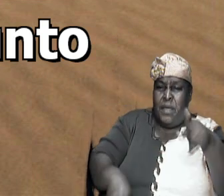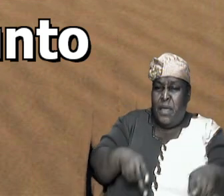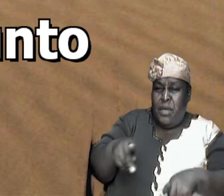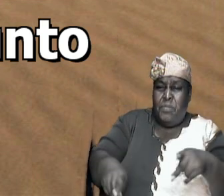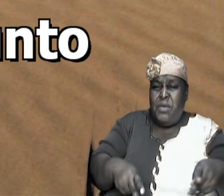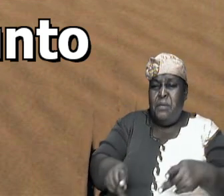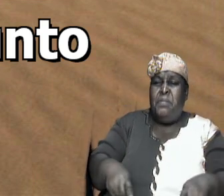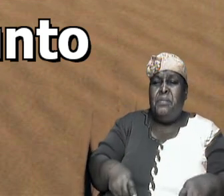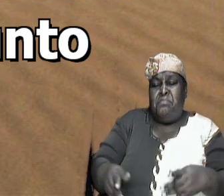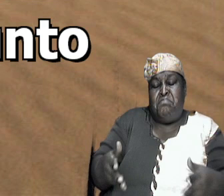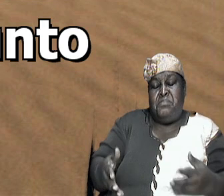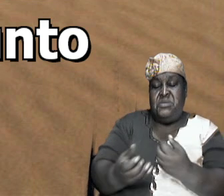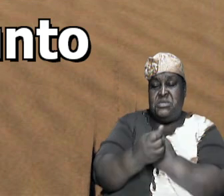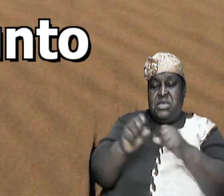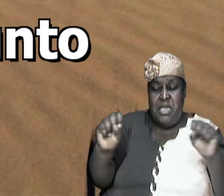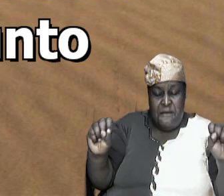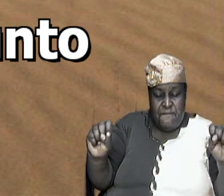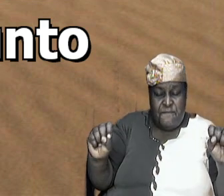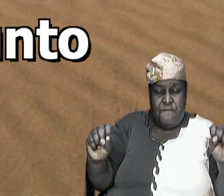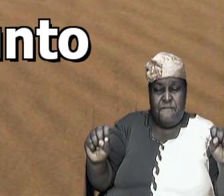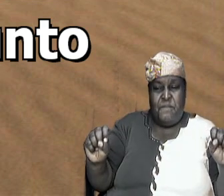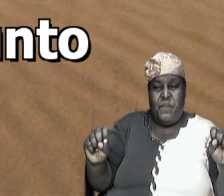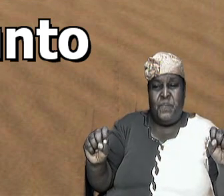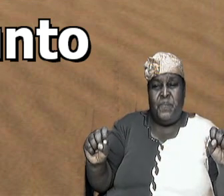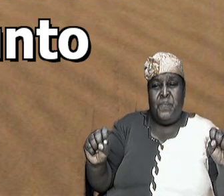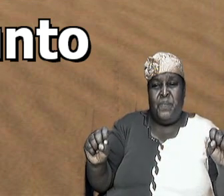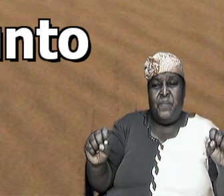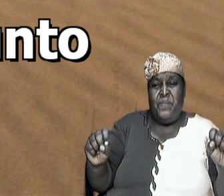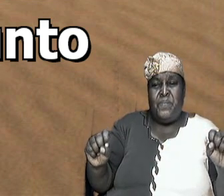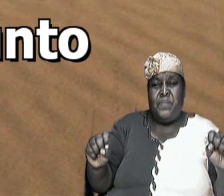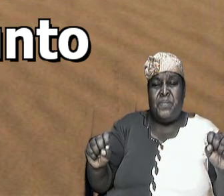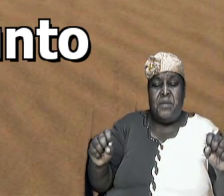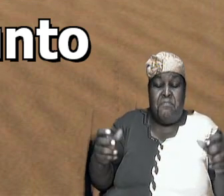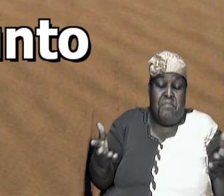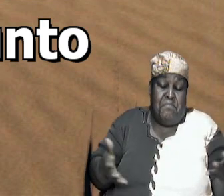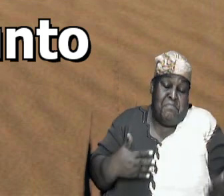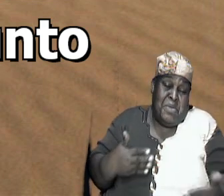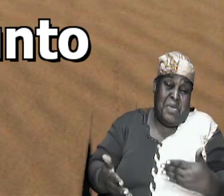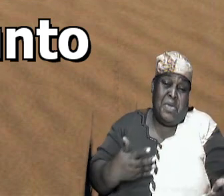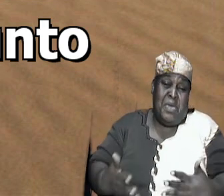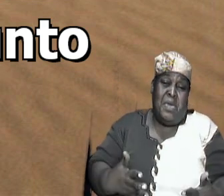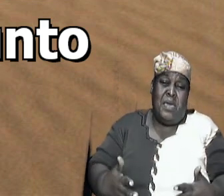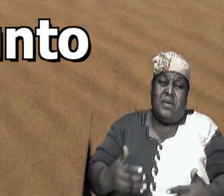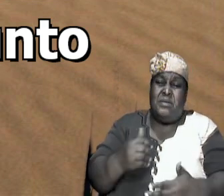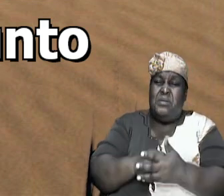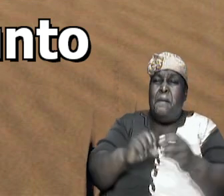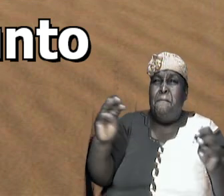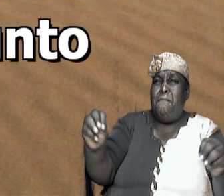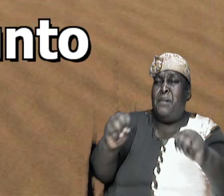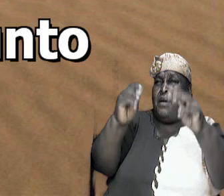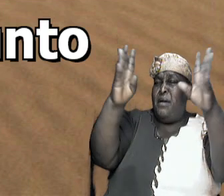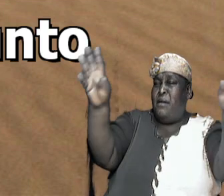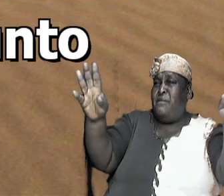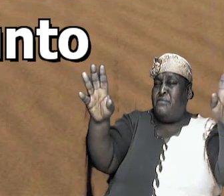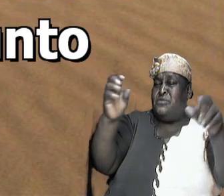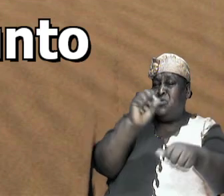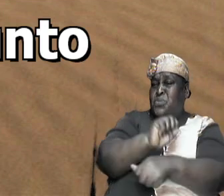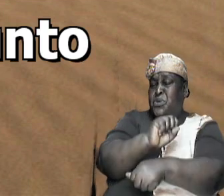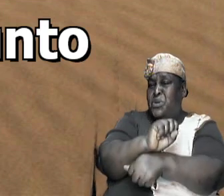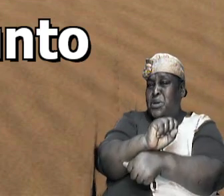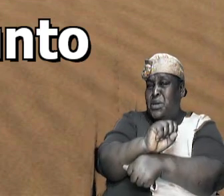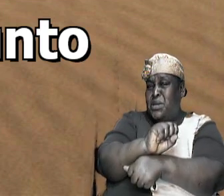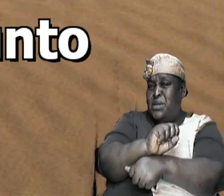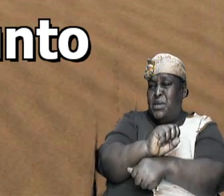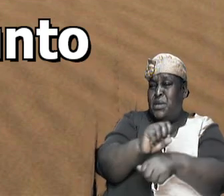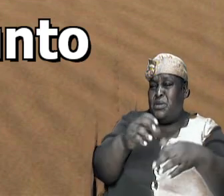getting saved. You know, there might be some marvelous work, miraculous work that